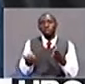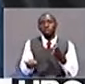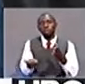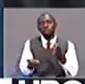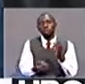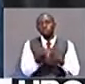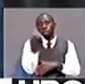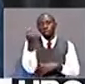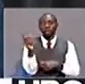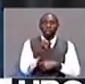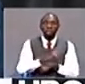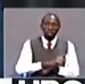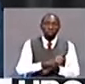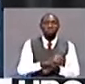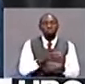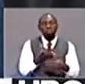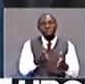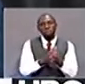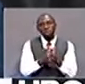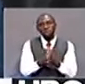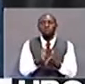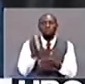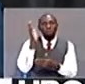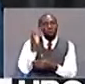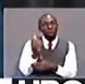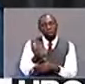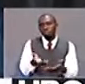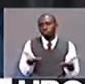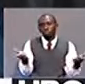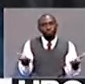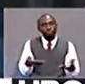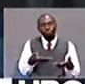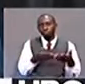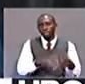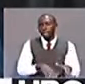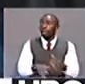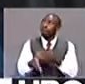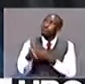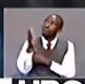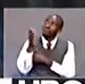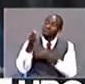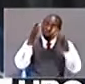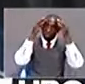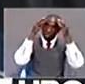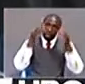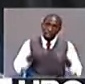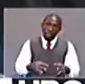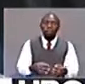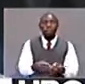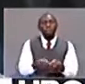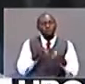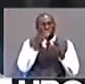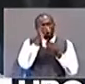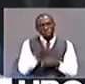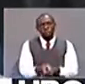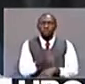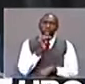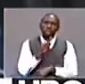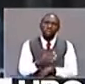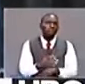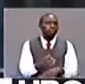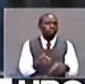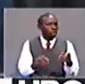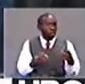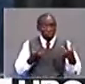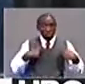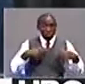cathedral administrator, but you did not make it because the way God brought this. Honorable Speaker, some of us, when you